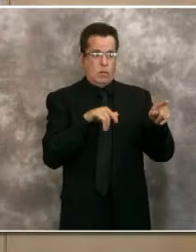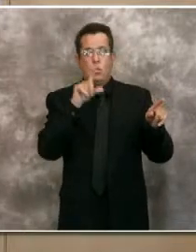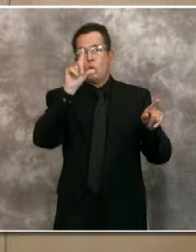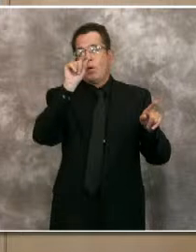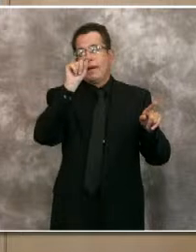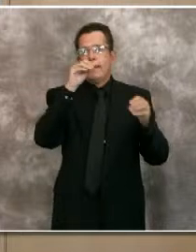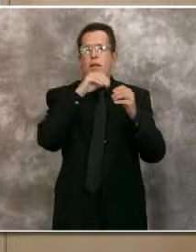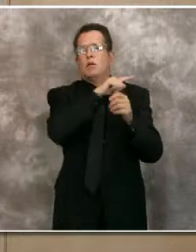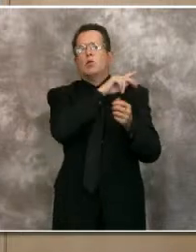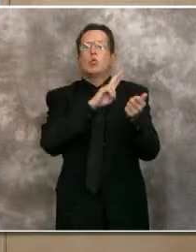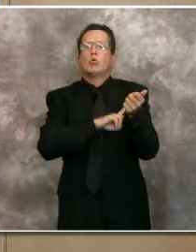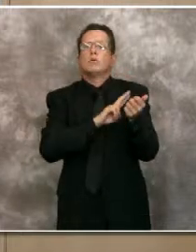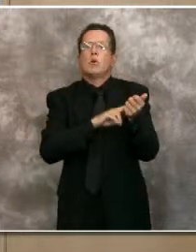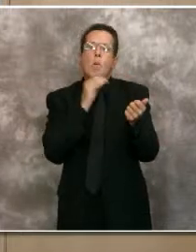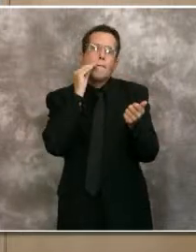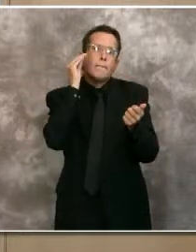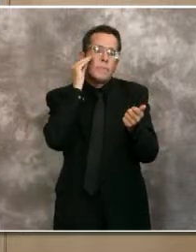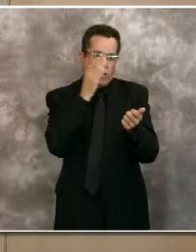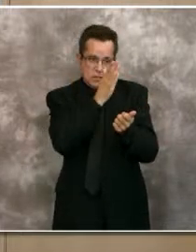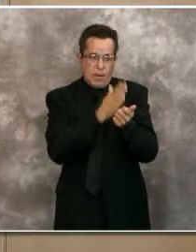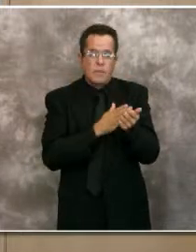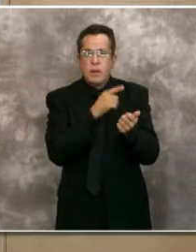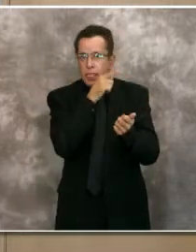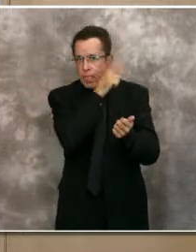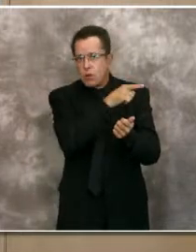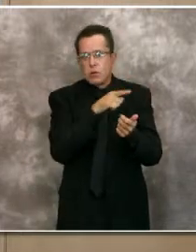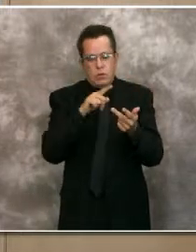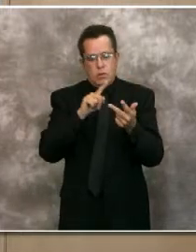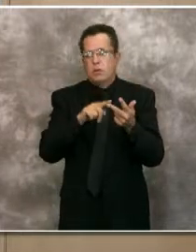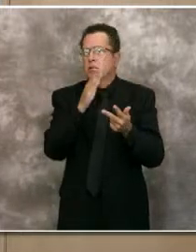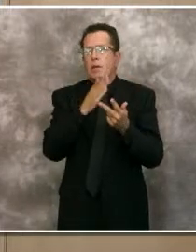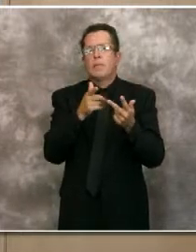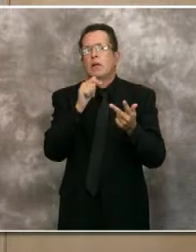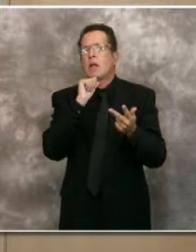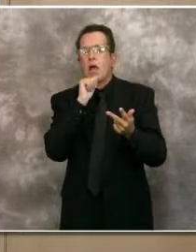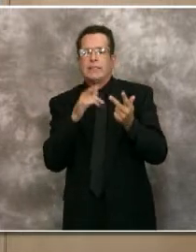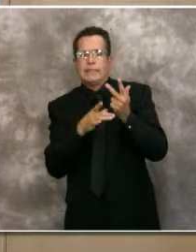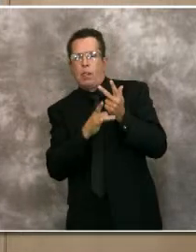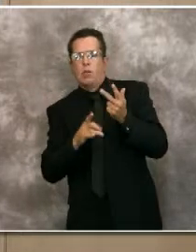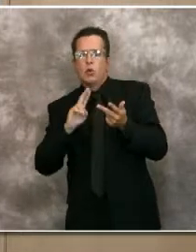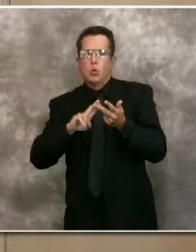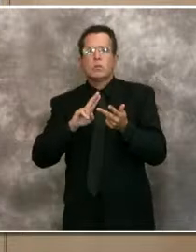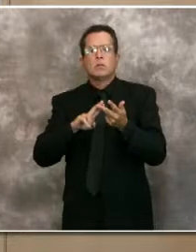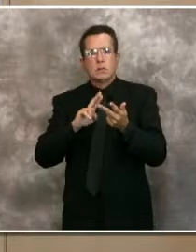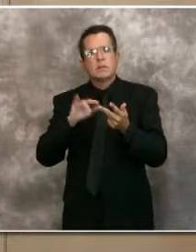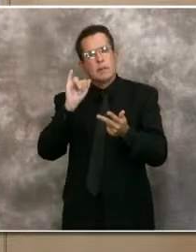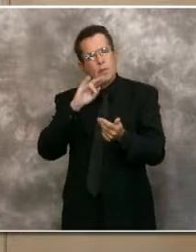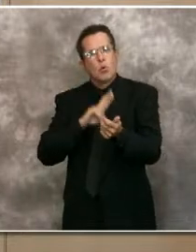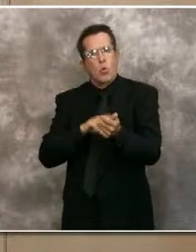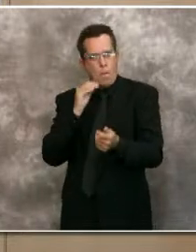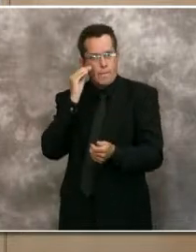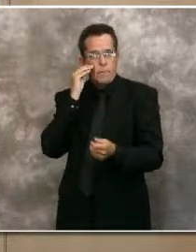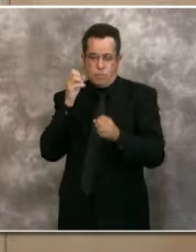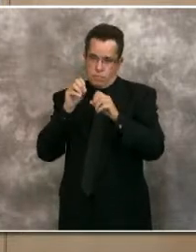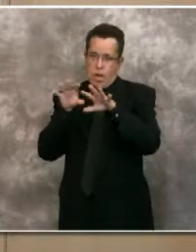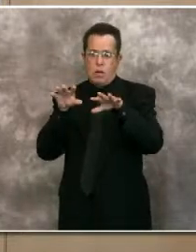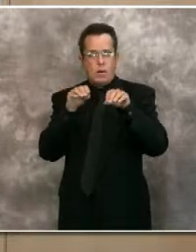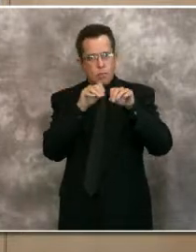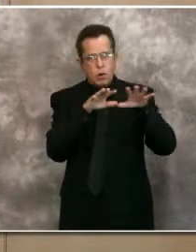are in skilled nursing facilities, 23 are in non-skilled nursing facilities,